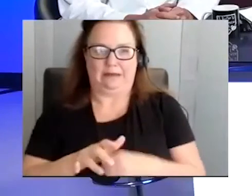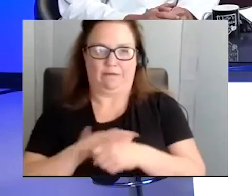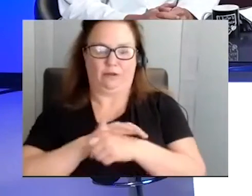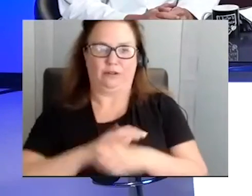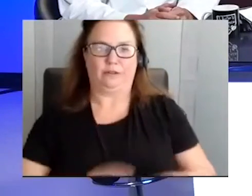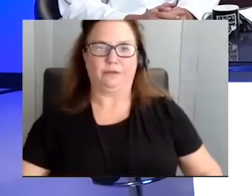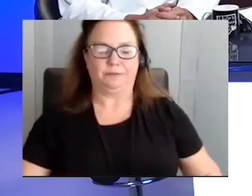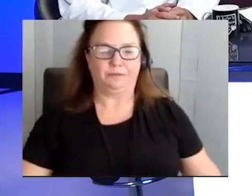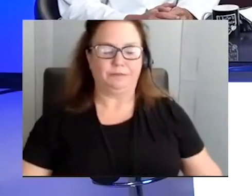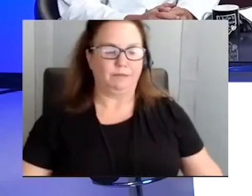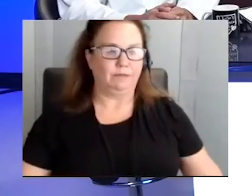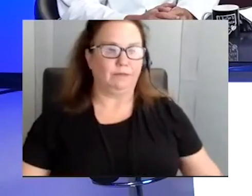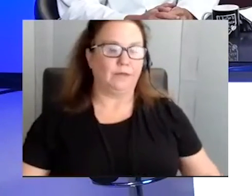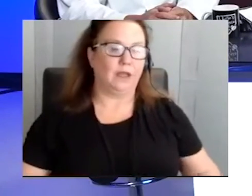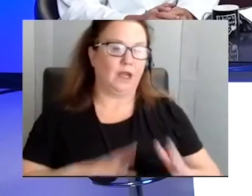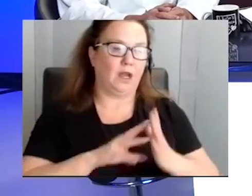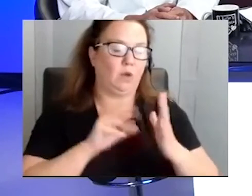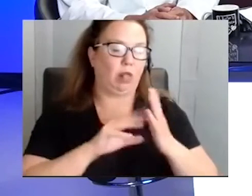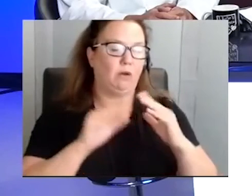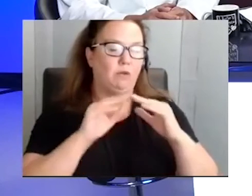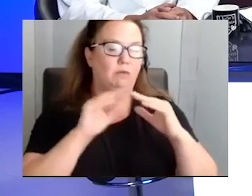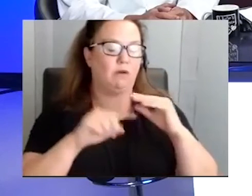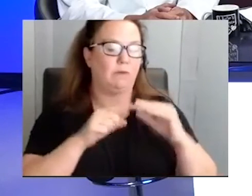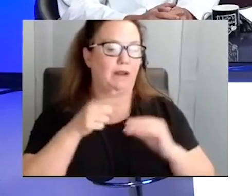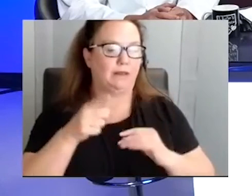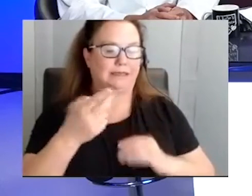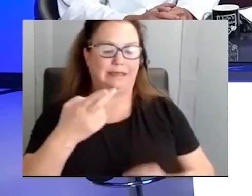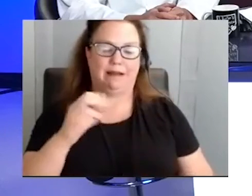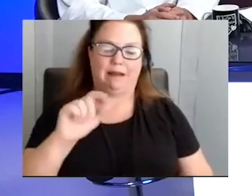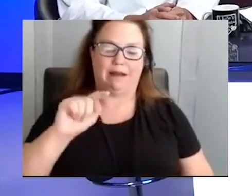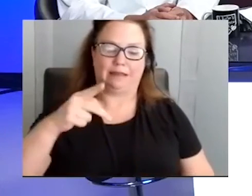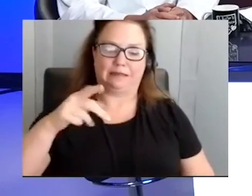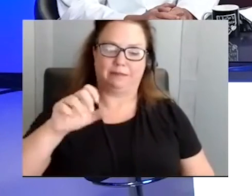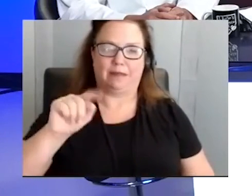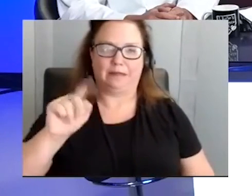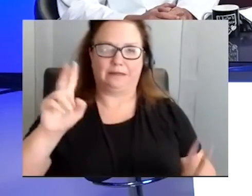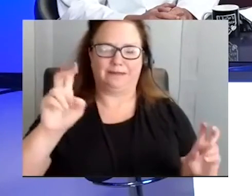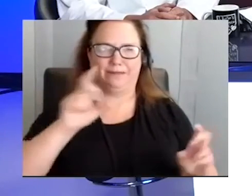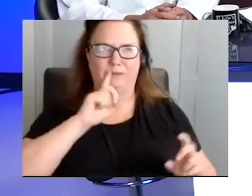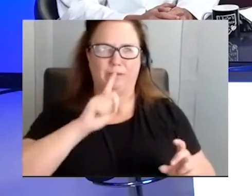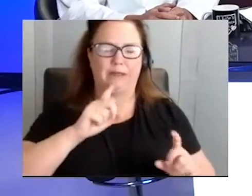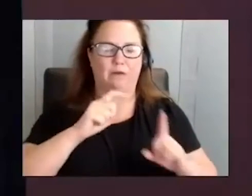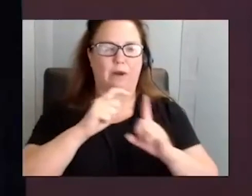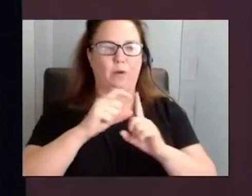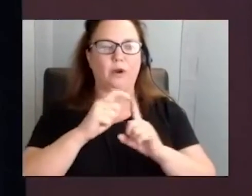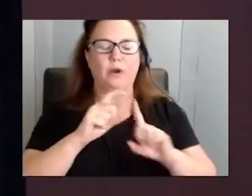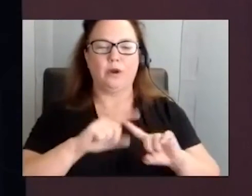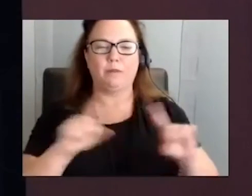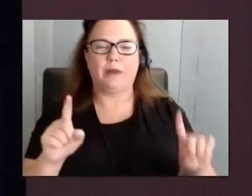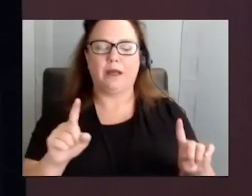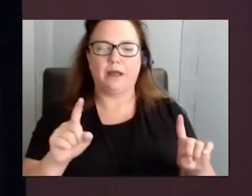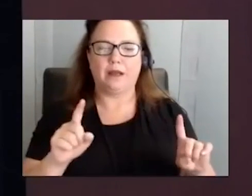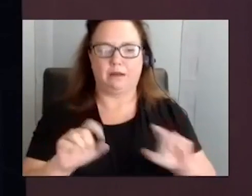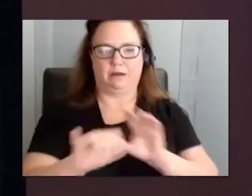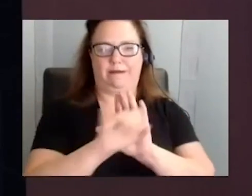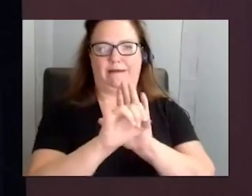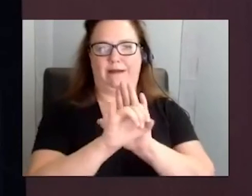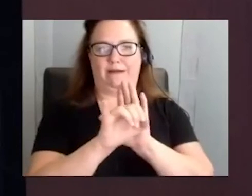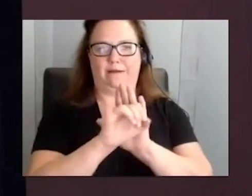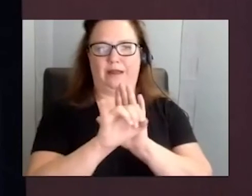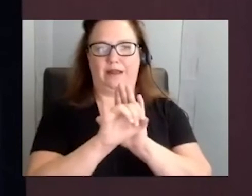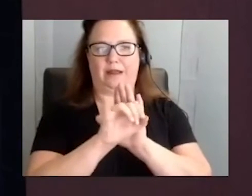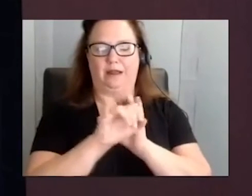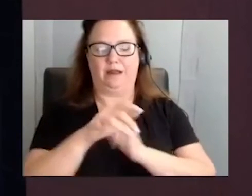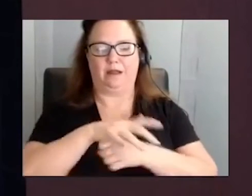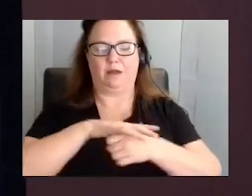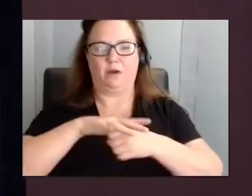more about this as these hot spots, I don't know if that's really the right term, are identified. This local and state health departments